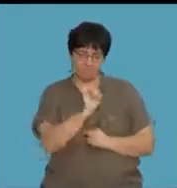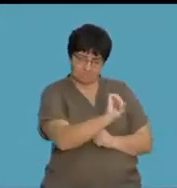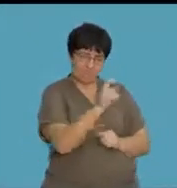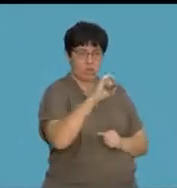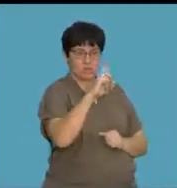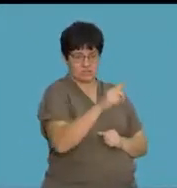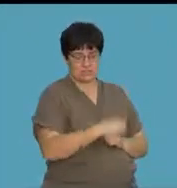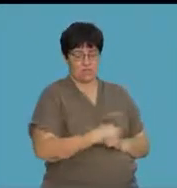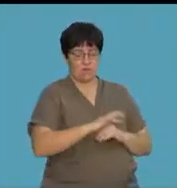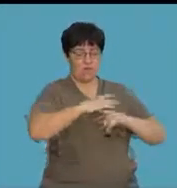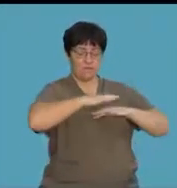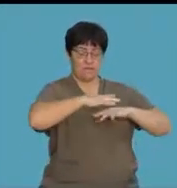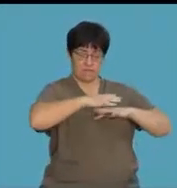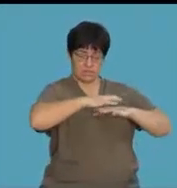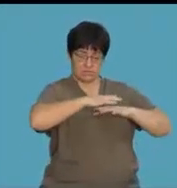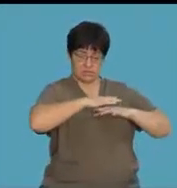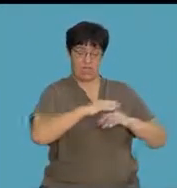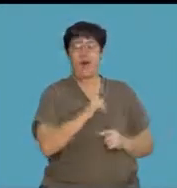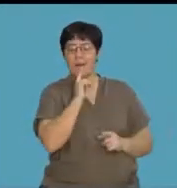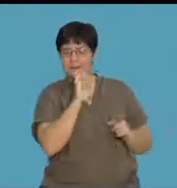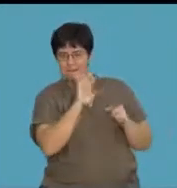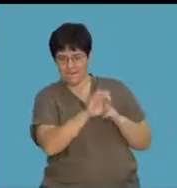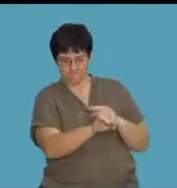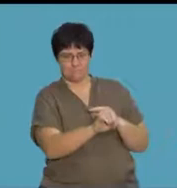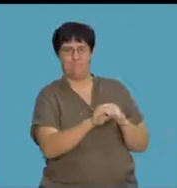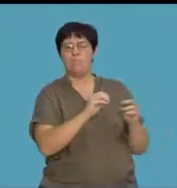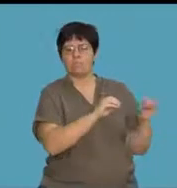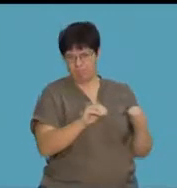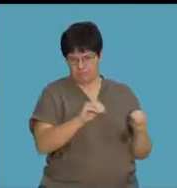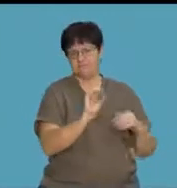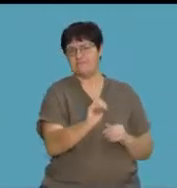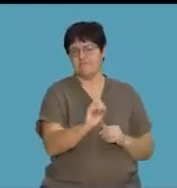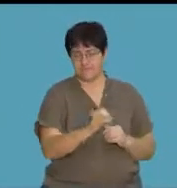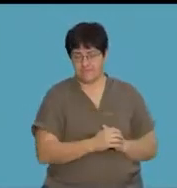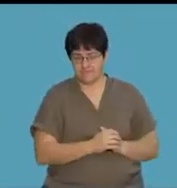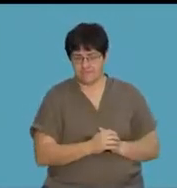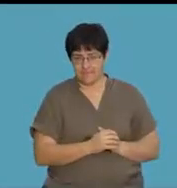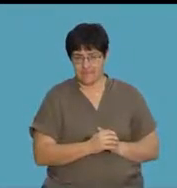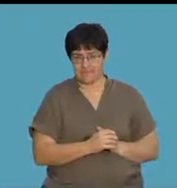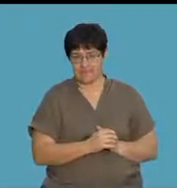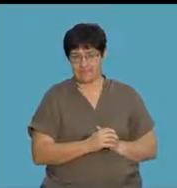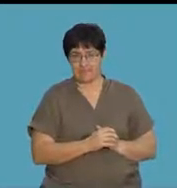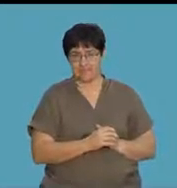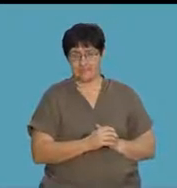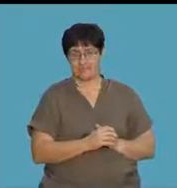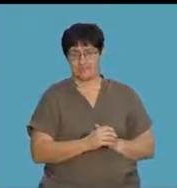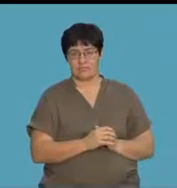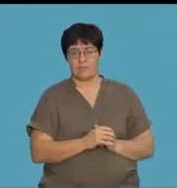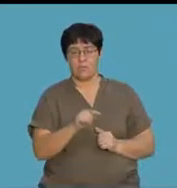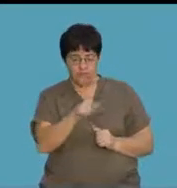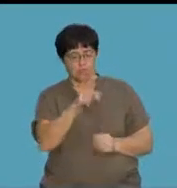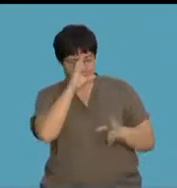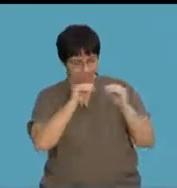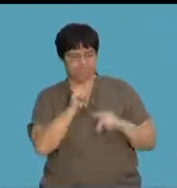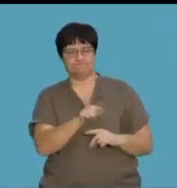solid. So the vibration suggests that there is some sort of movement, okay, that the particles